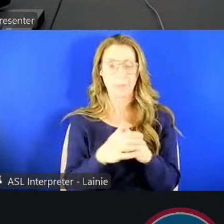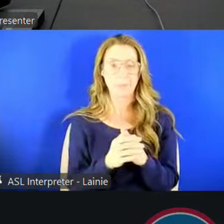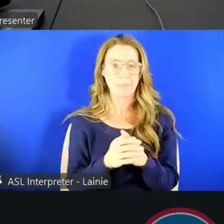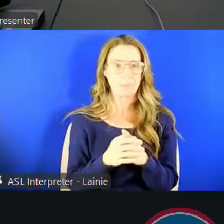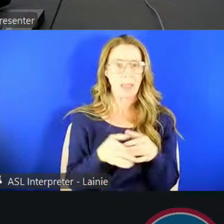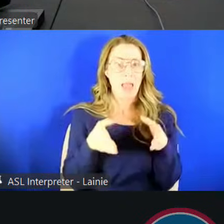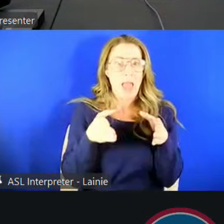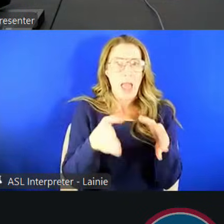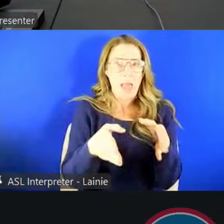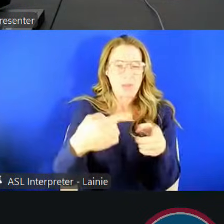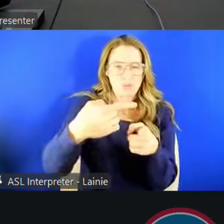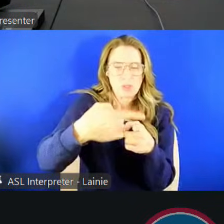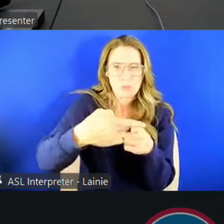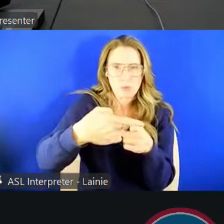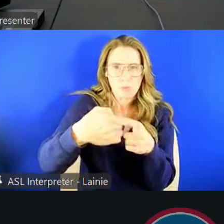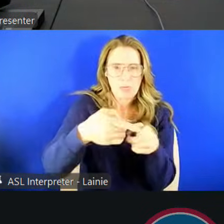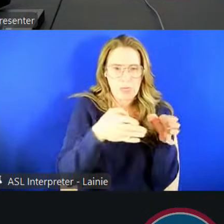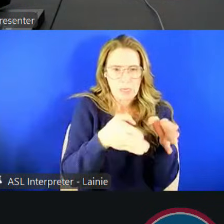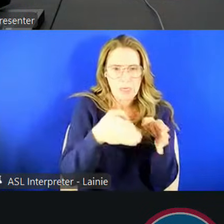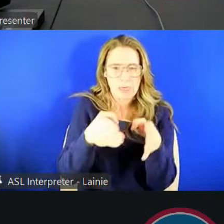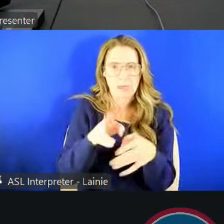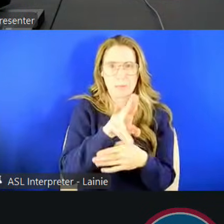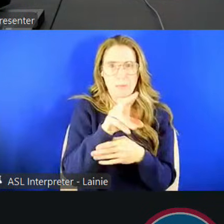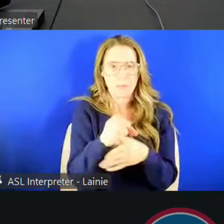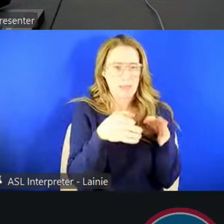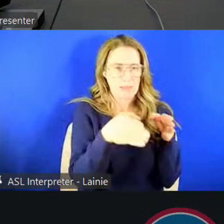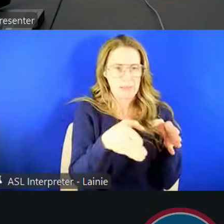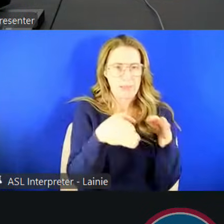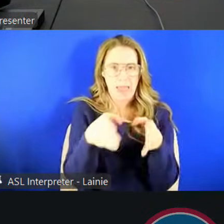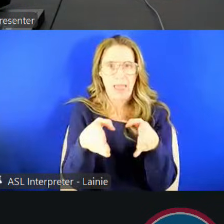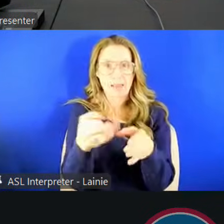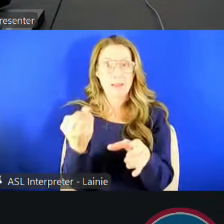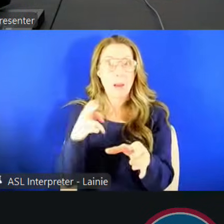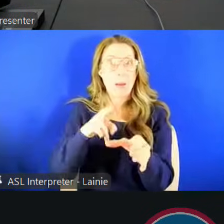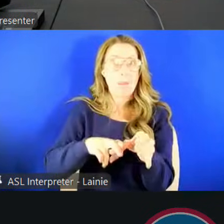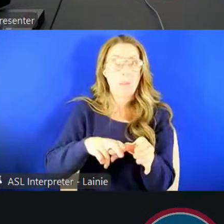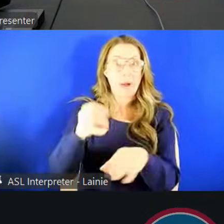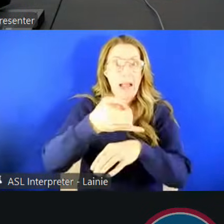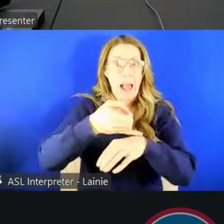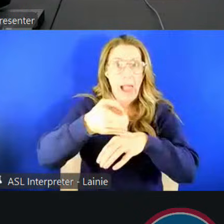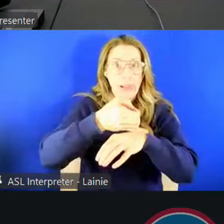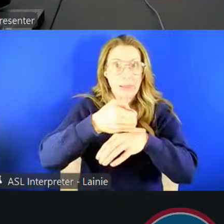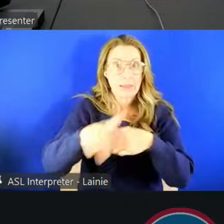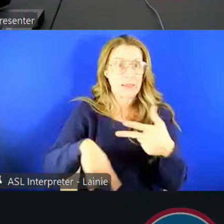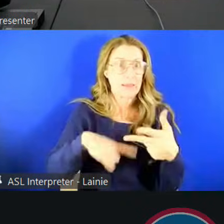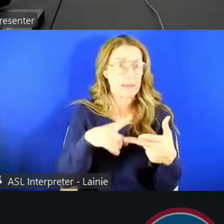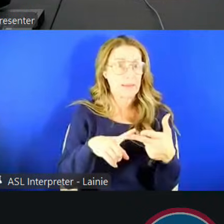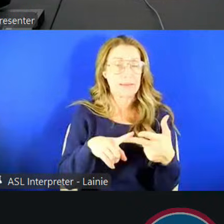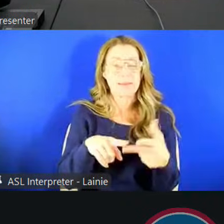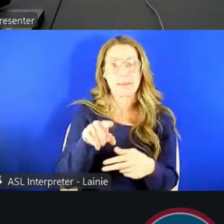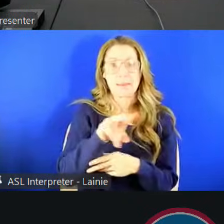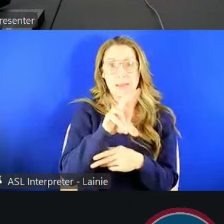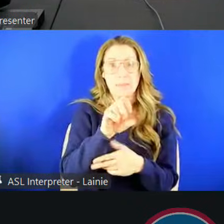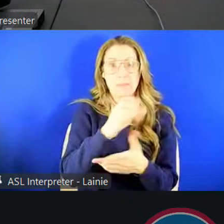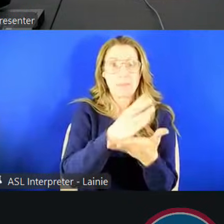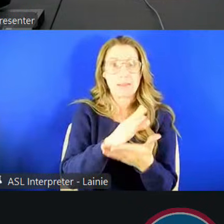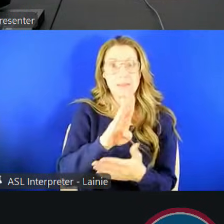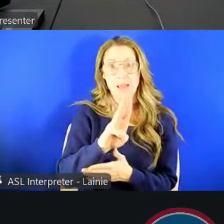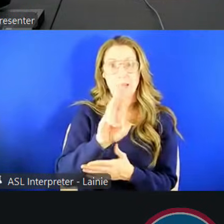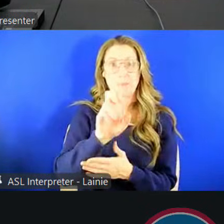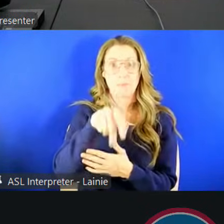the intersections, bus lanes, bus boarding islands, bus stop bump outs, improved